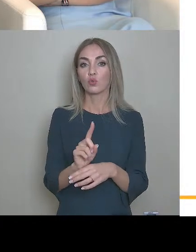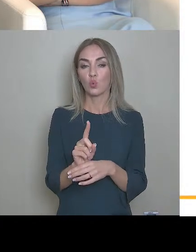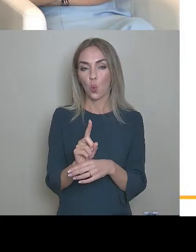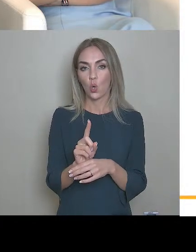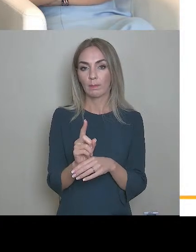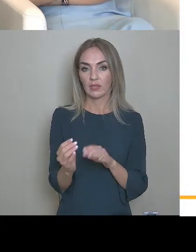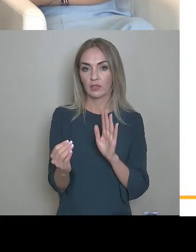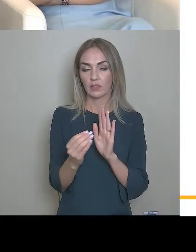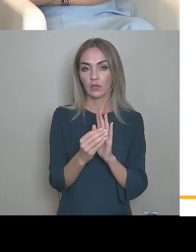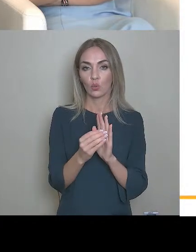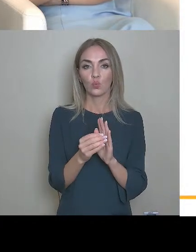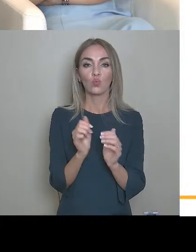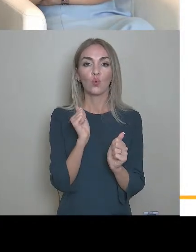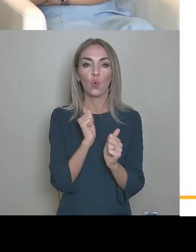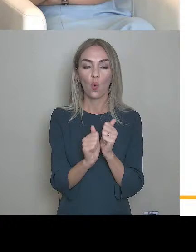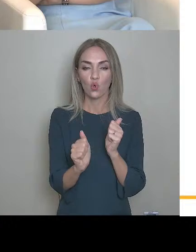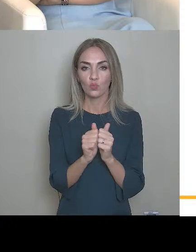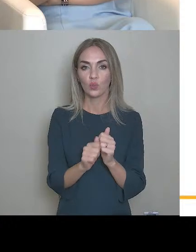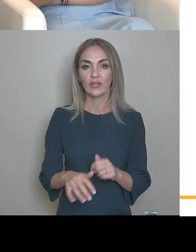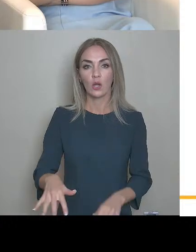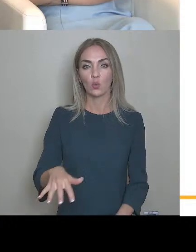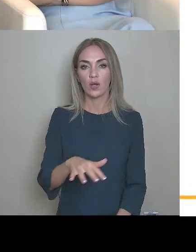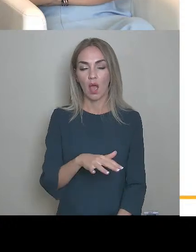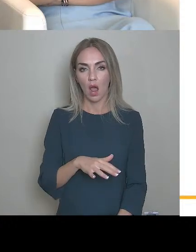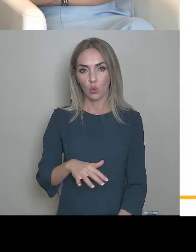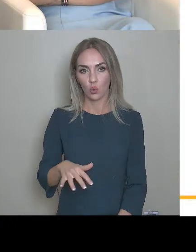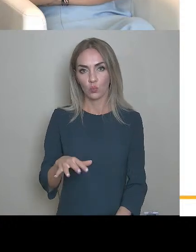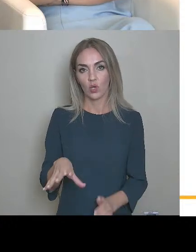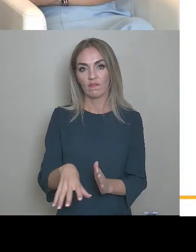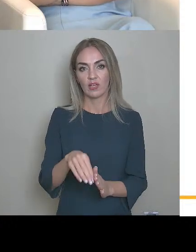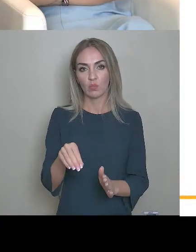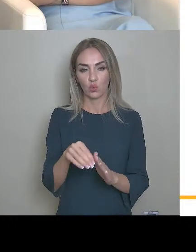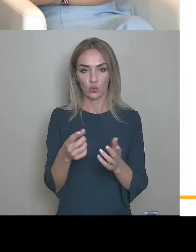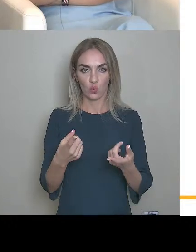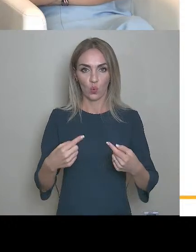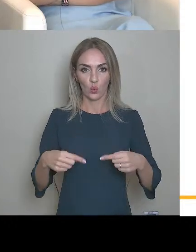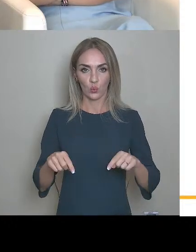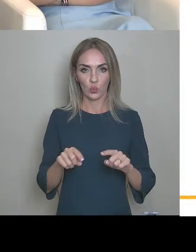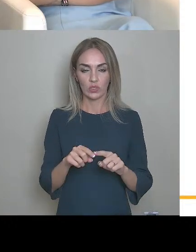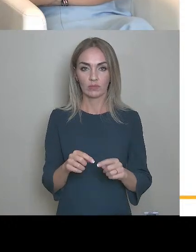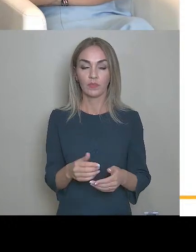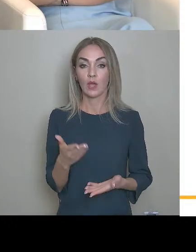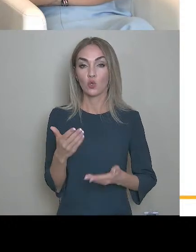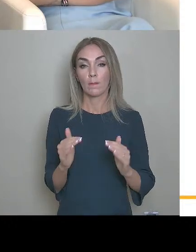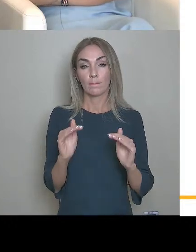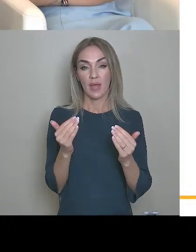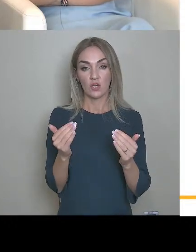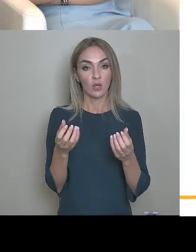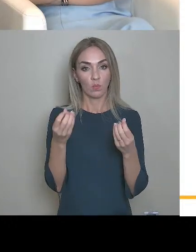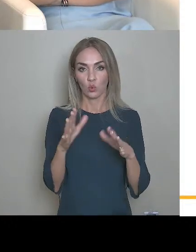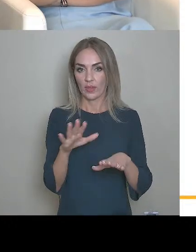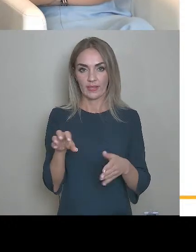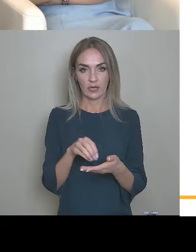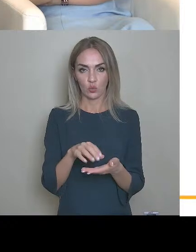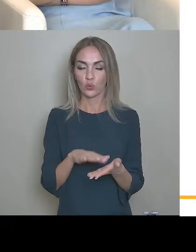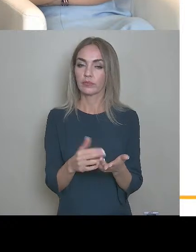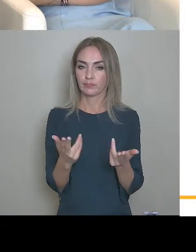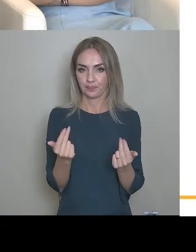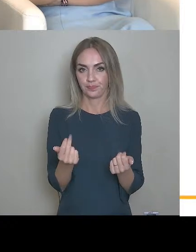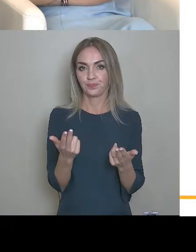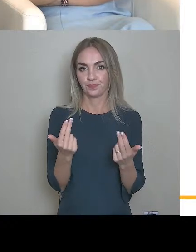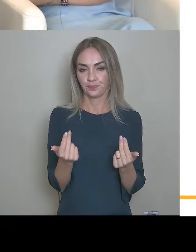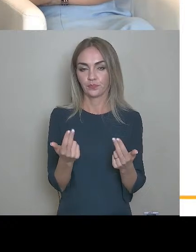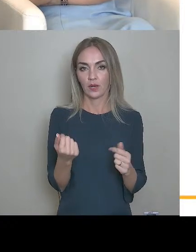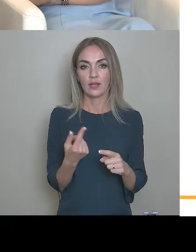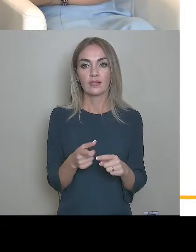constituencies, because the norm reads that in each territorial constituency they have to be nominated. So if there are